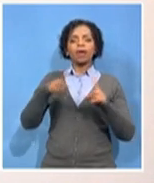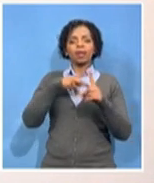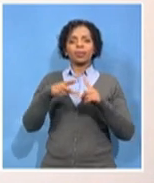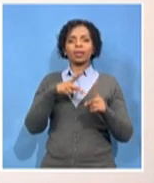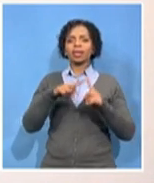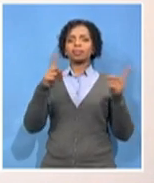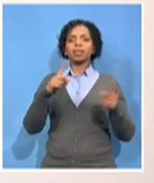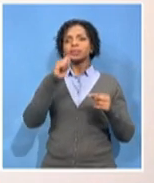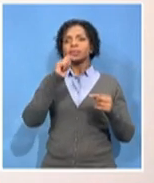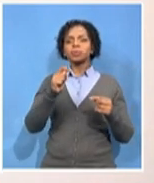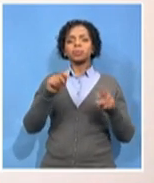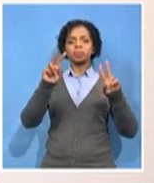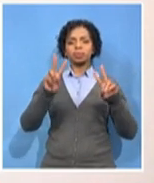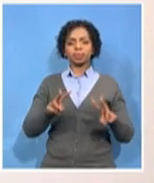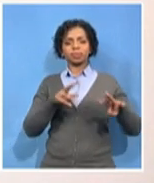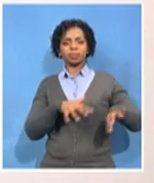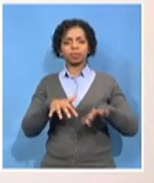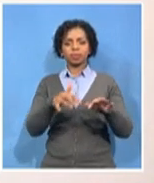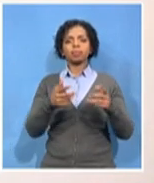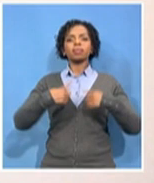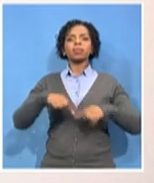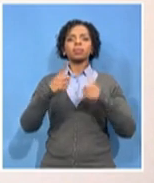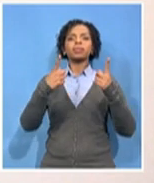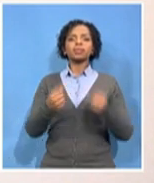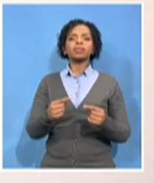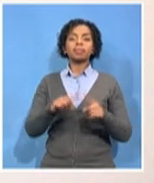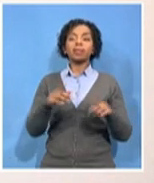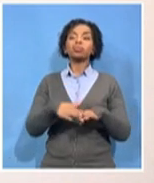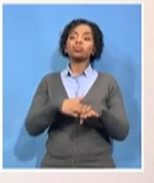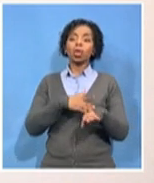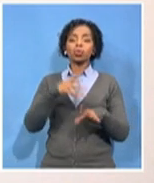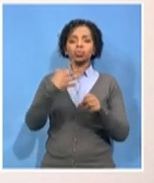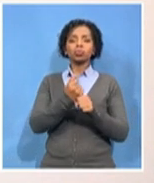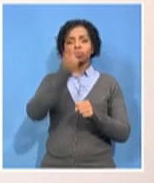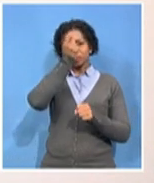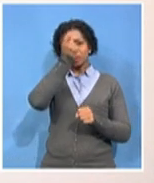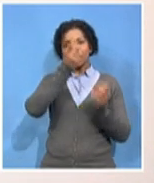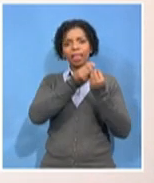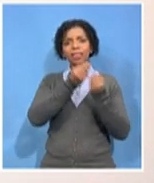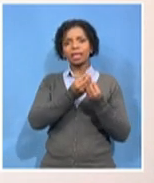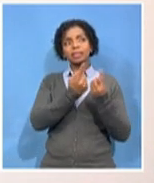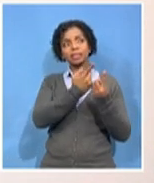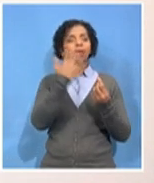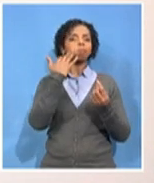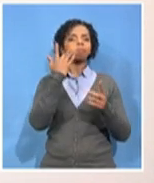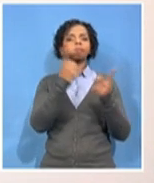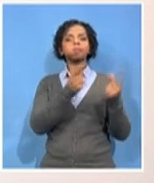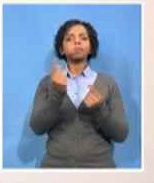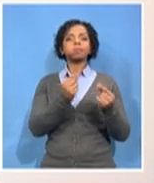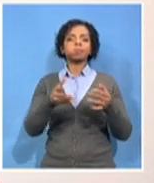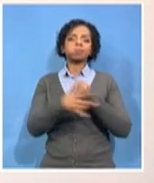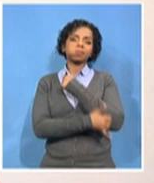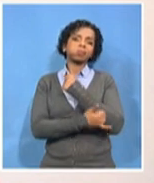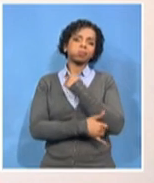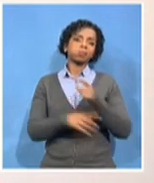white people in this country. And of course, he's a vice chancellor who's been at the height and at the seat of committing violence against student activists as well. So we're